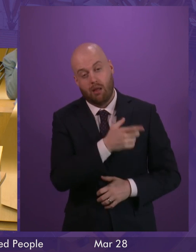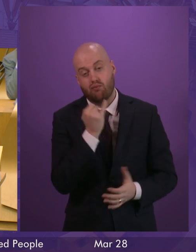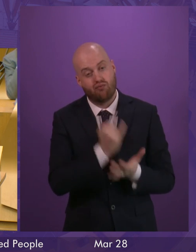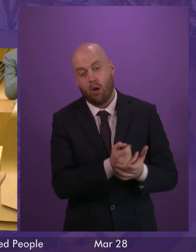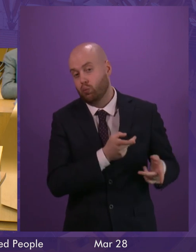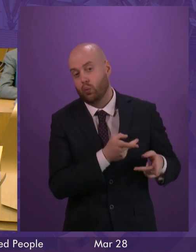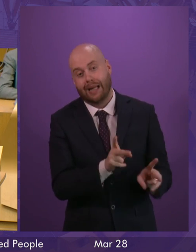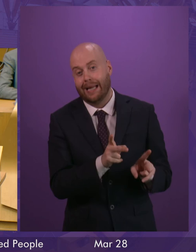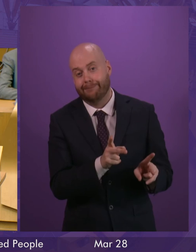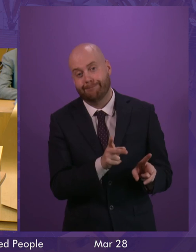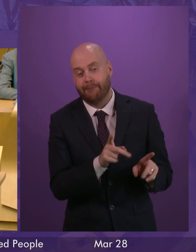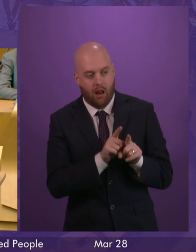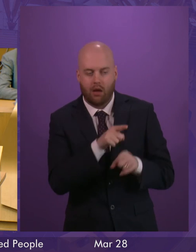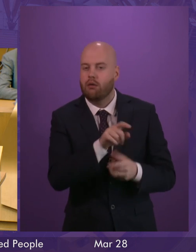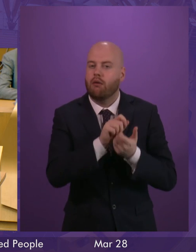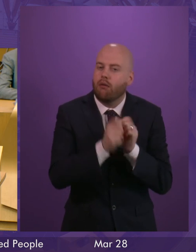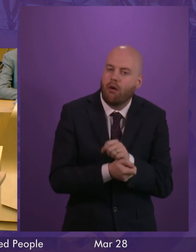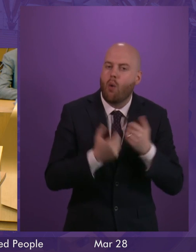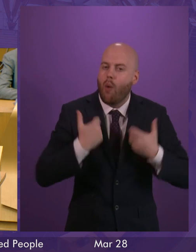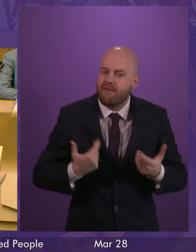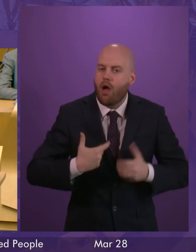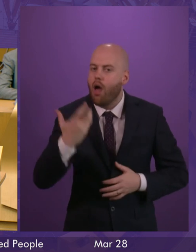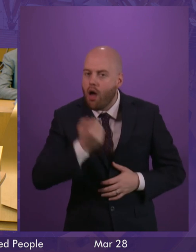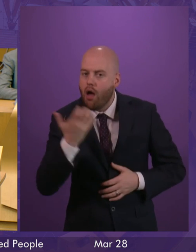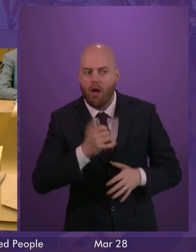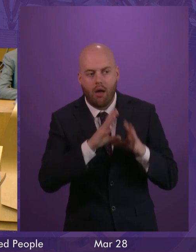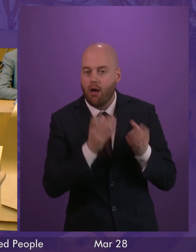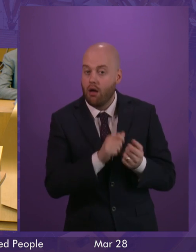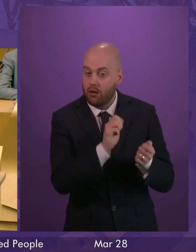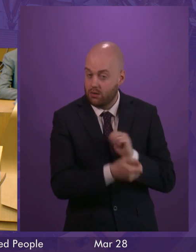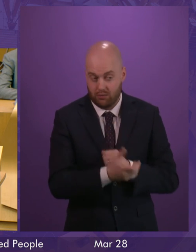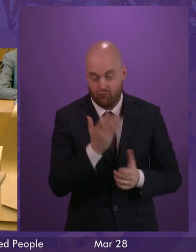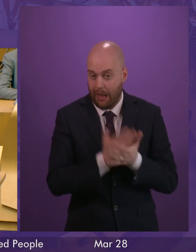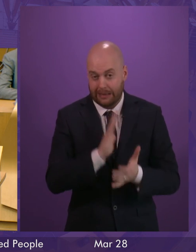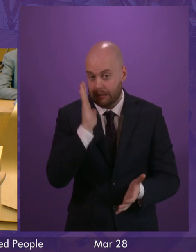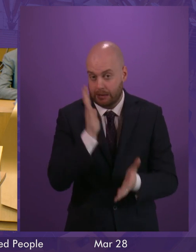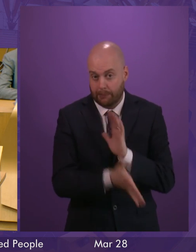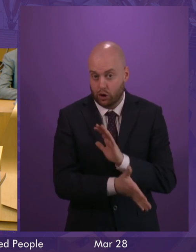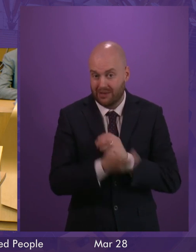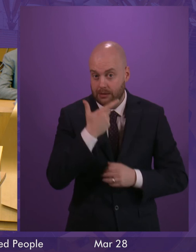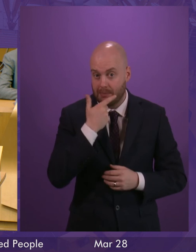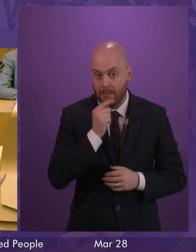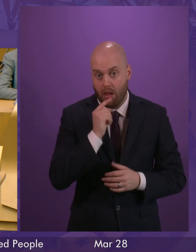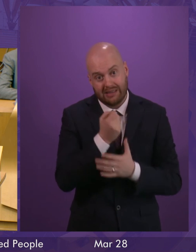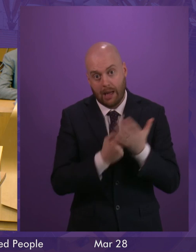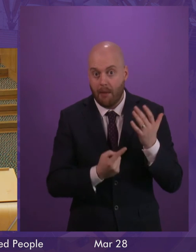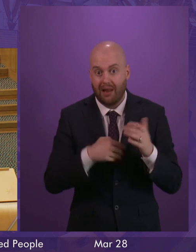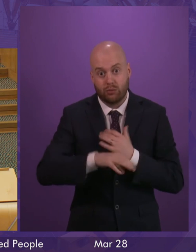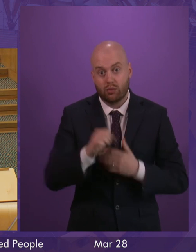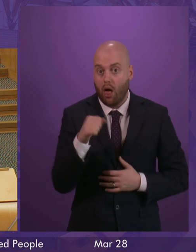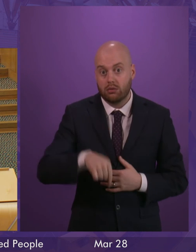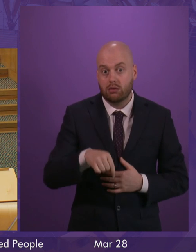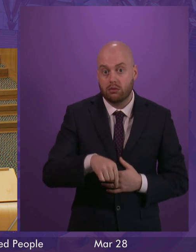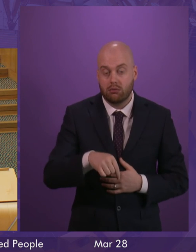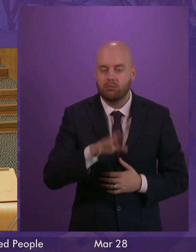to its welfare reforms, which have been so damaging, which have harmed disabled people here in Scotland. all, of course, continue to make